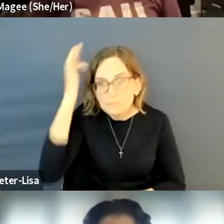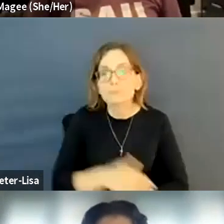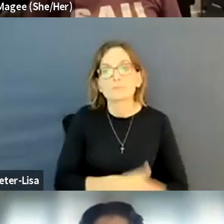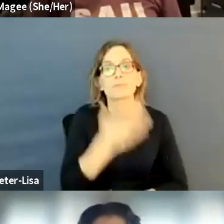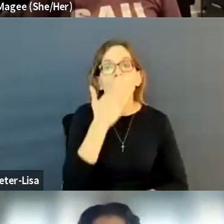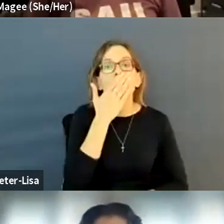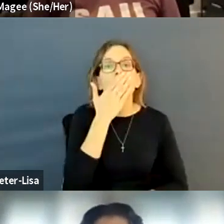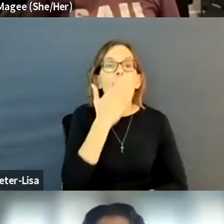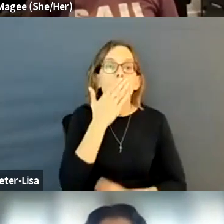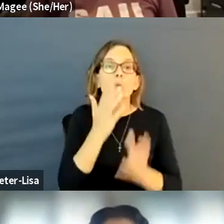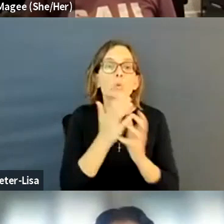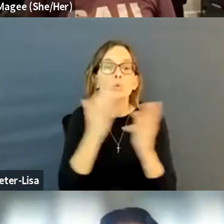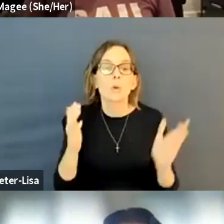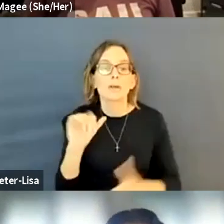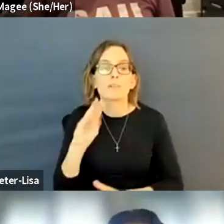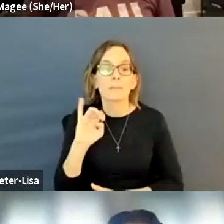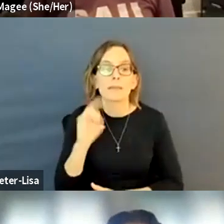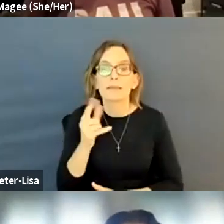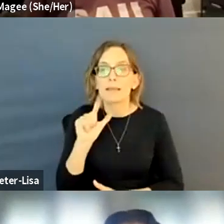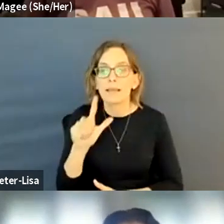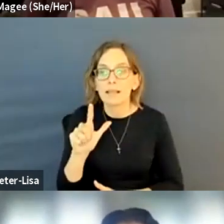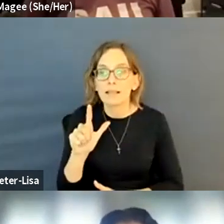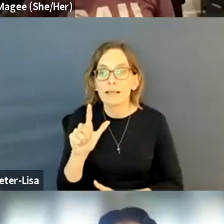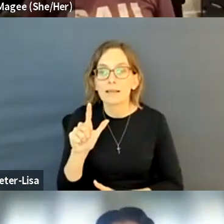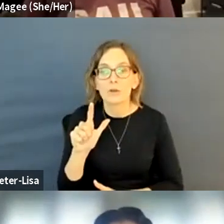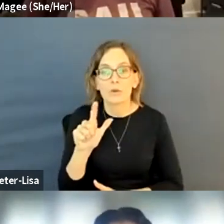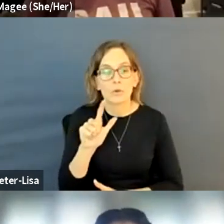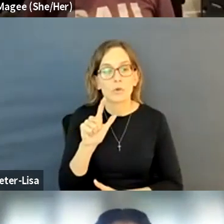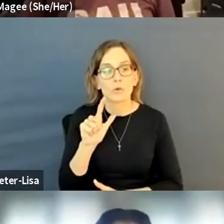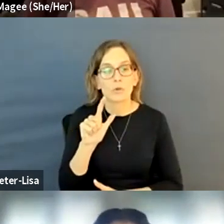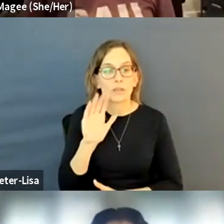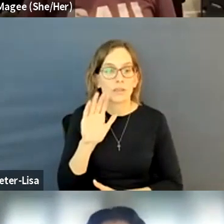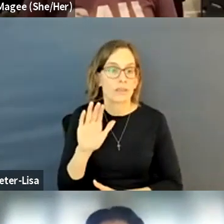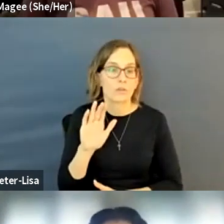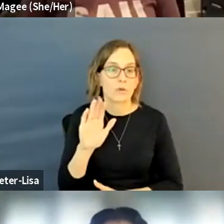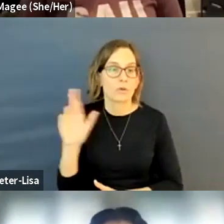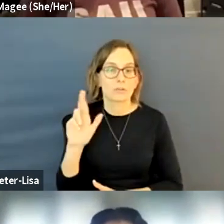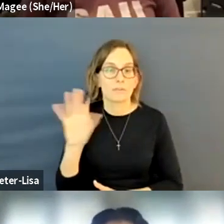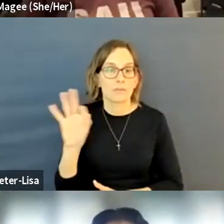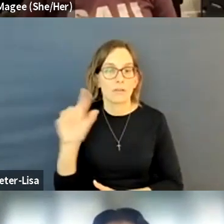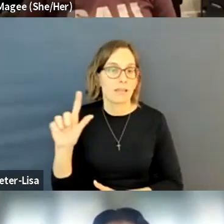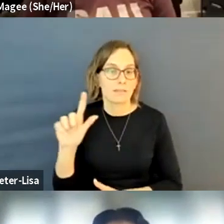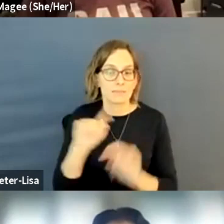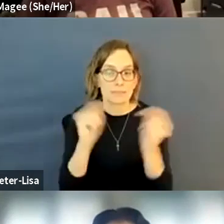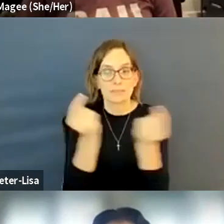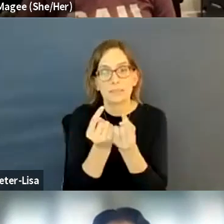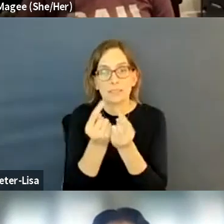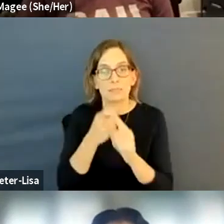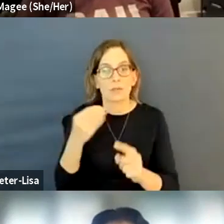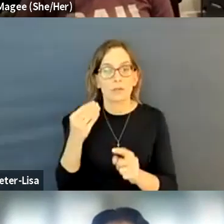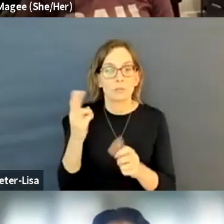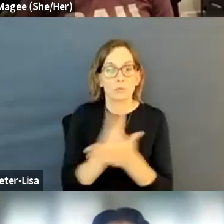Thank you so much, Abigail, and your Rehearsals of Life team from the University of Oregon.